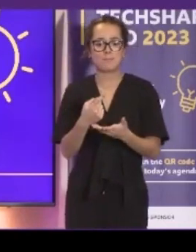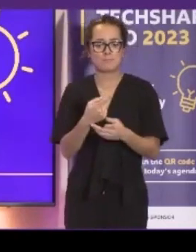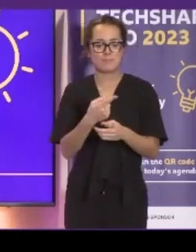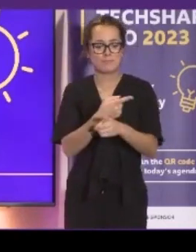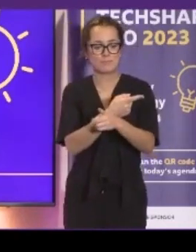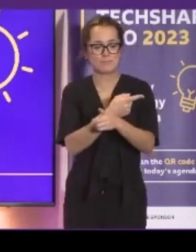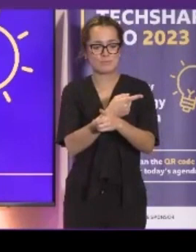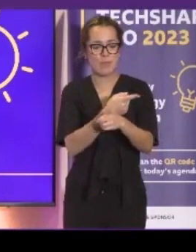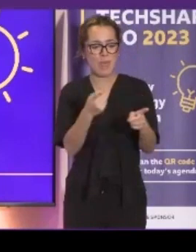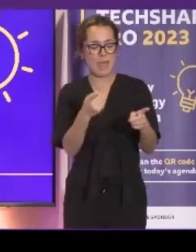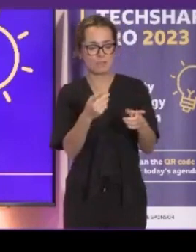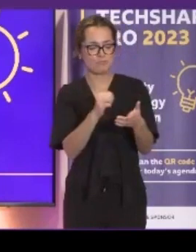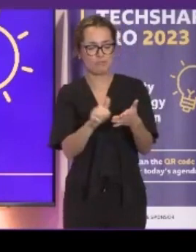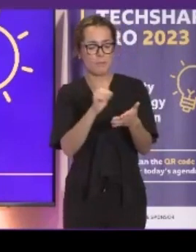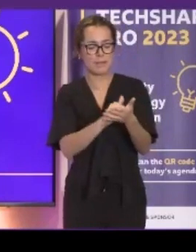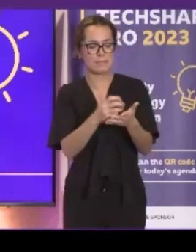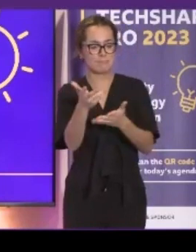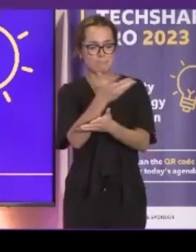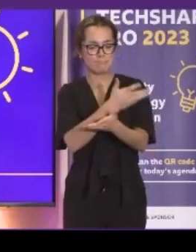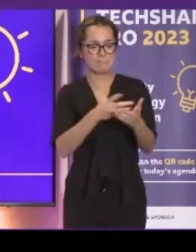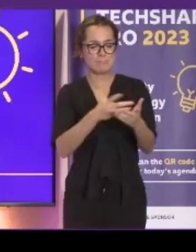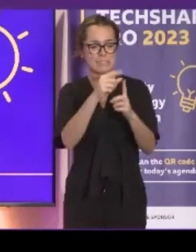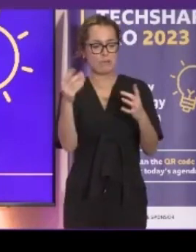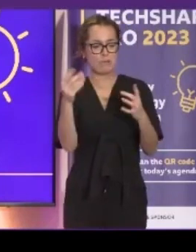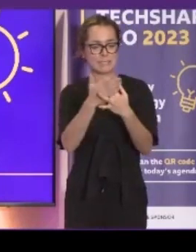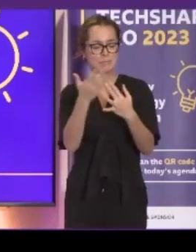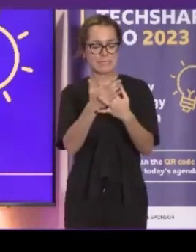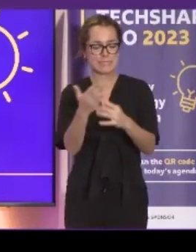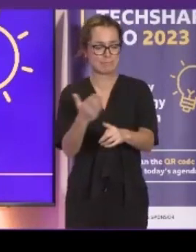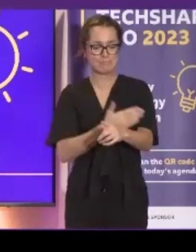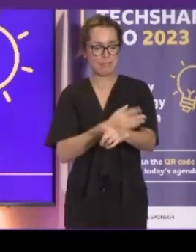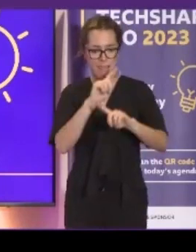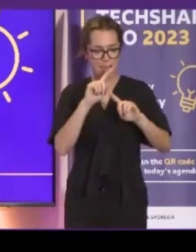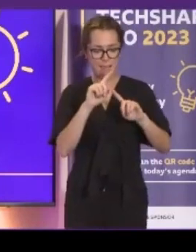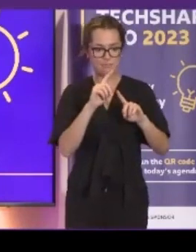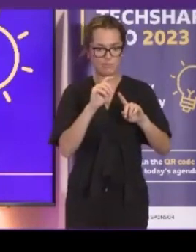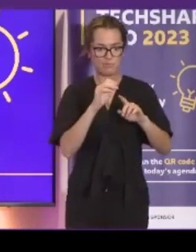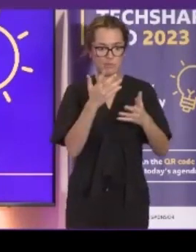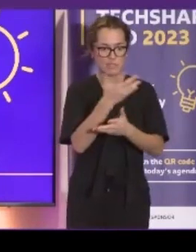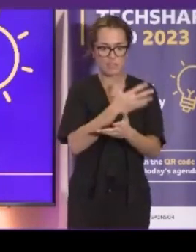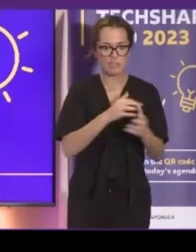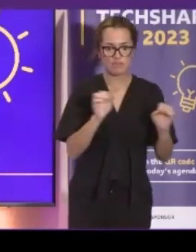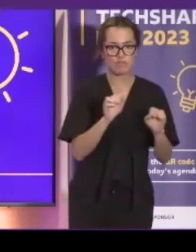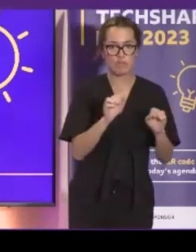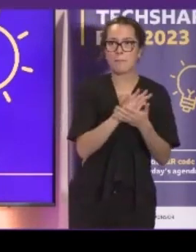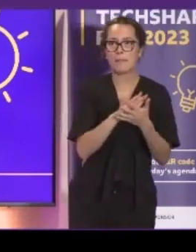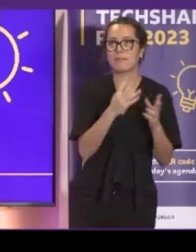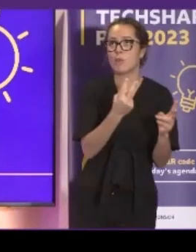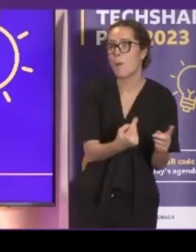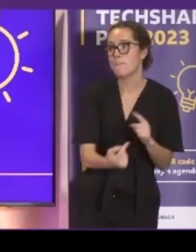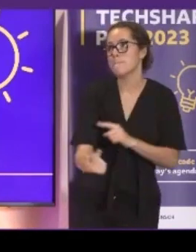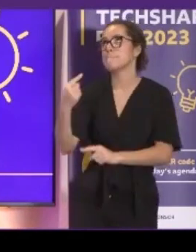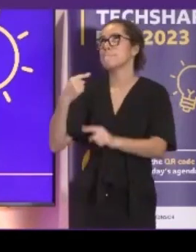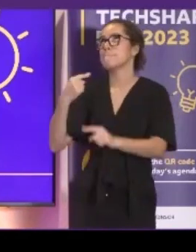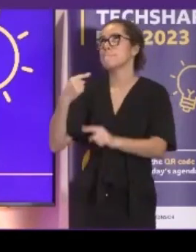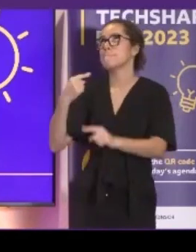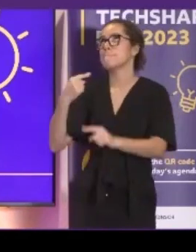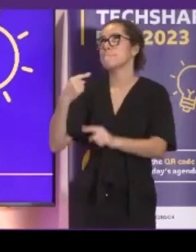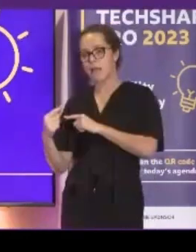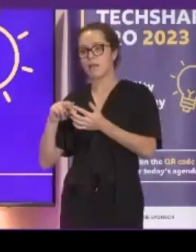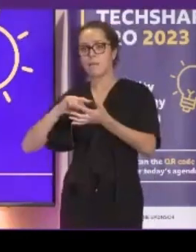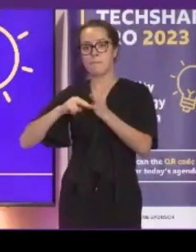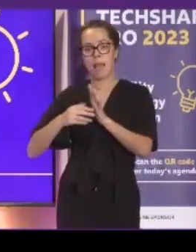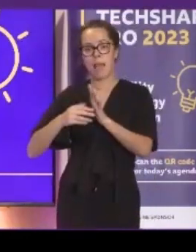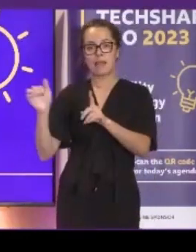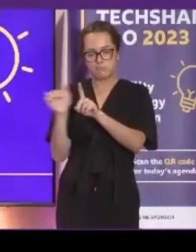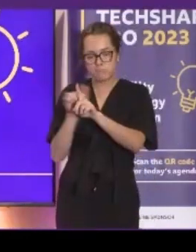discussed digital accessibility in the first place, they then have to go back and revisit plans, the resourcing, the time and effort it